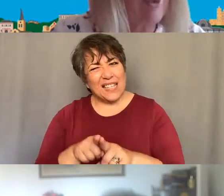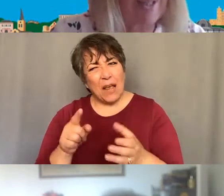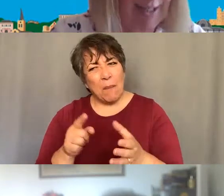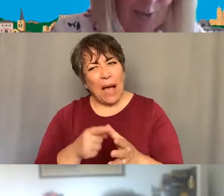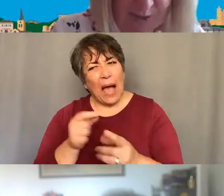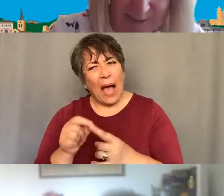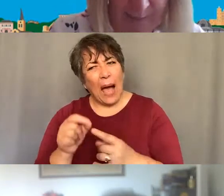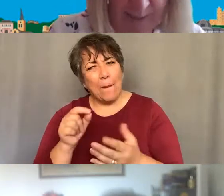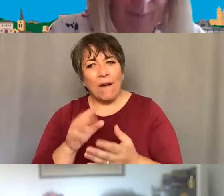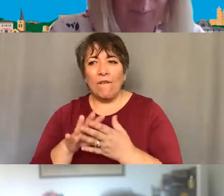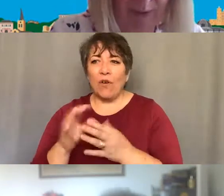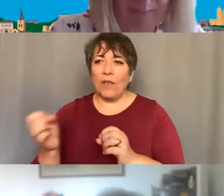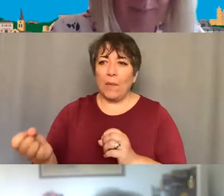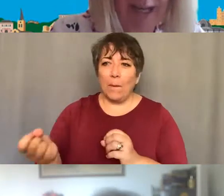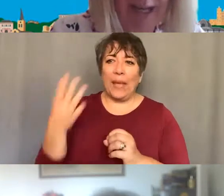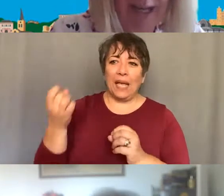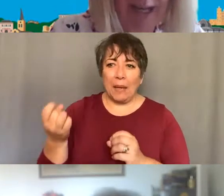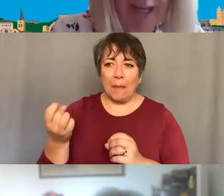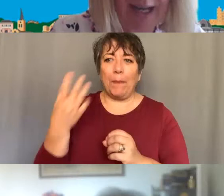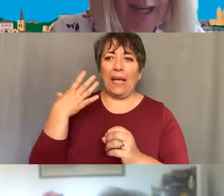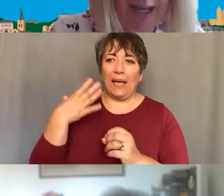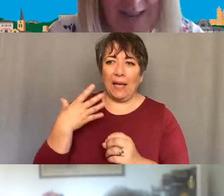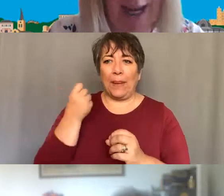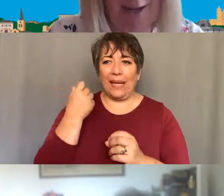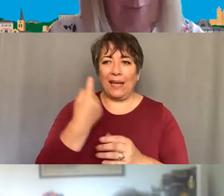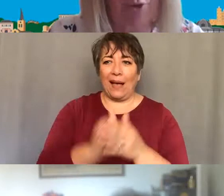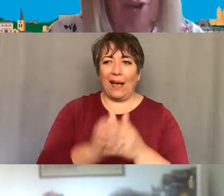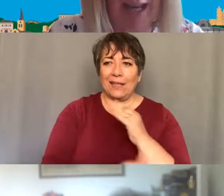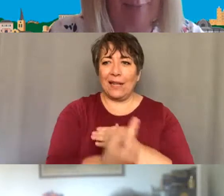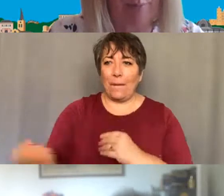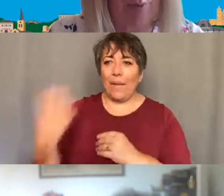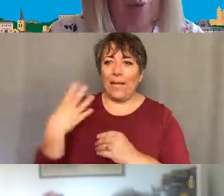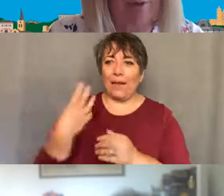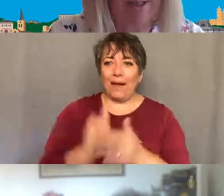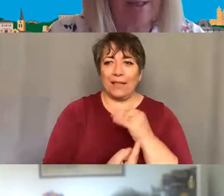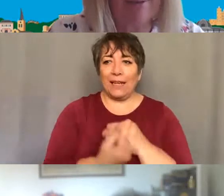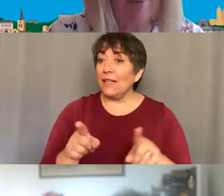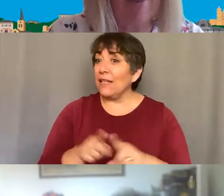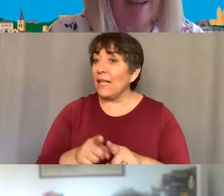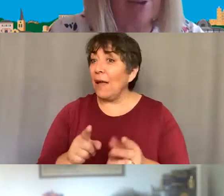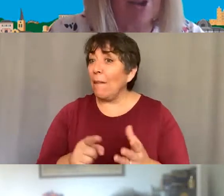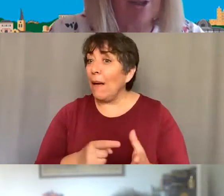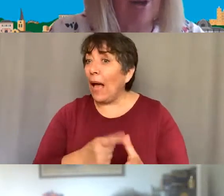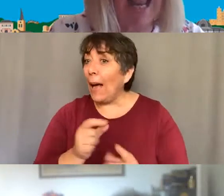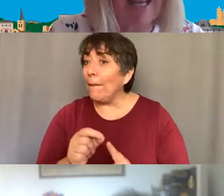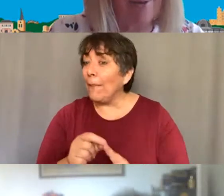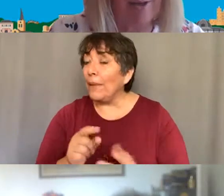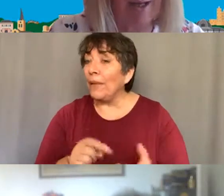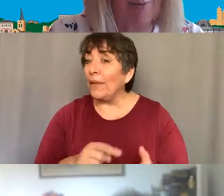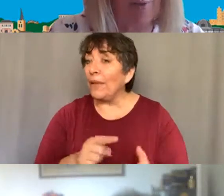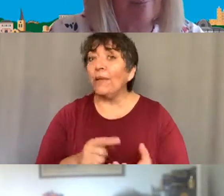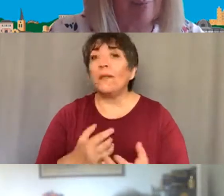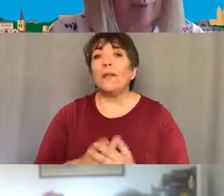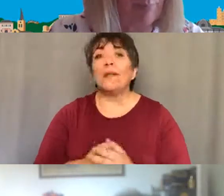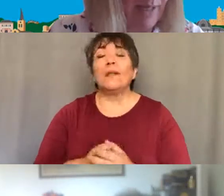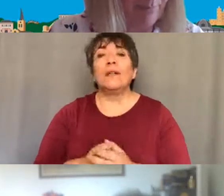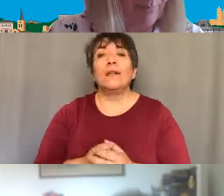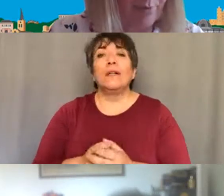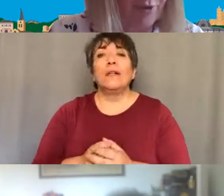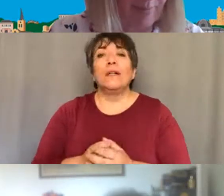pingdemic, currently causing big problems? And Sarah's asked, how does the app support the prevention and going ahead